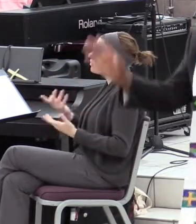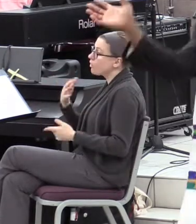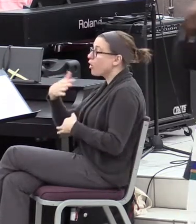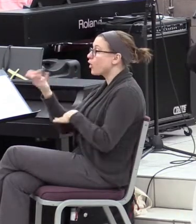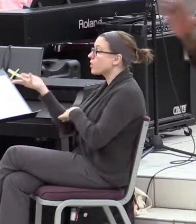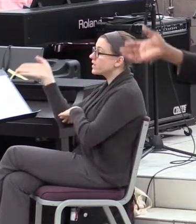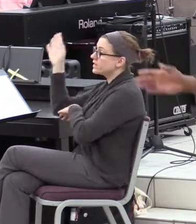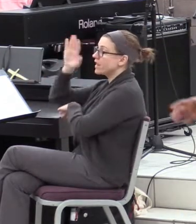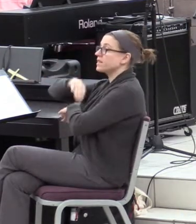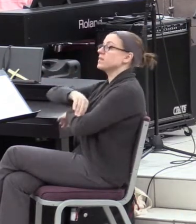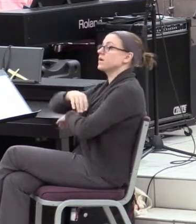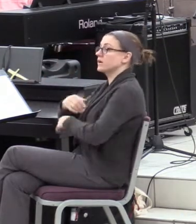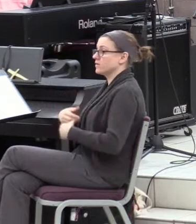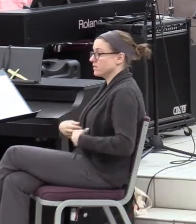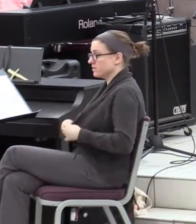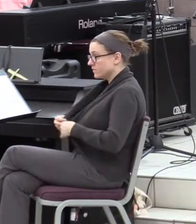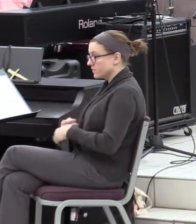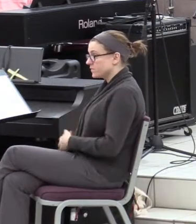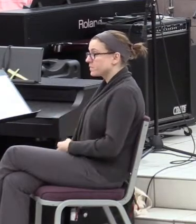long. Everybody knows that.